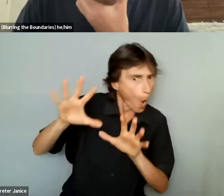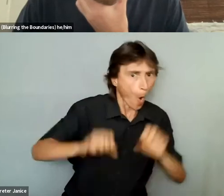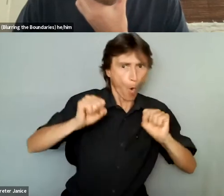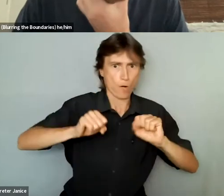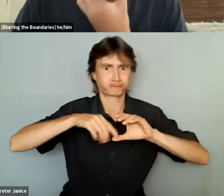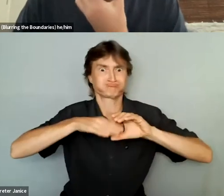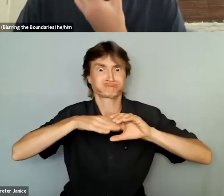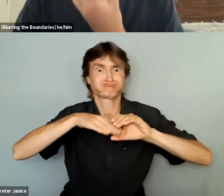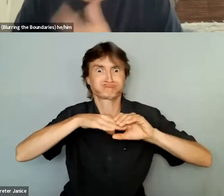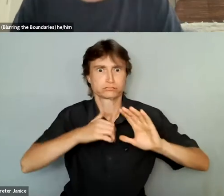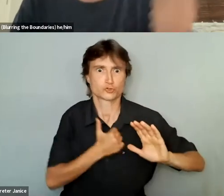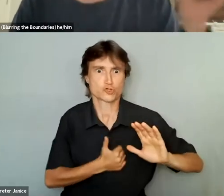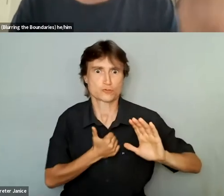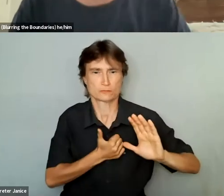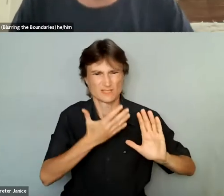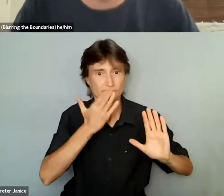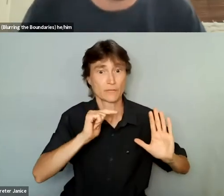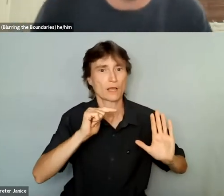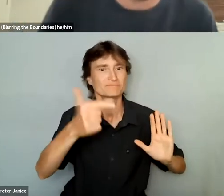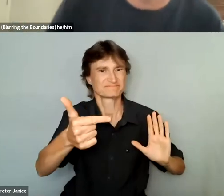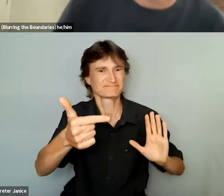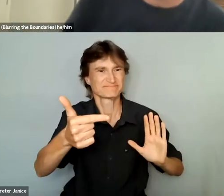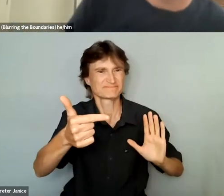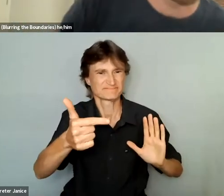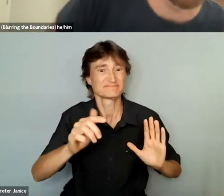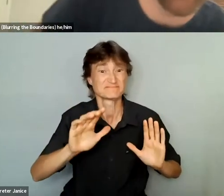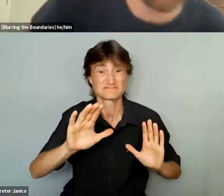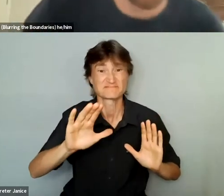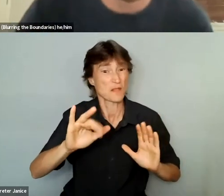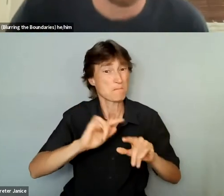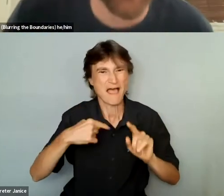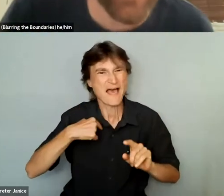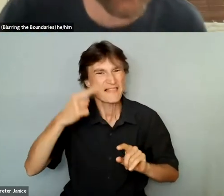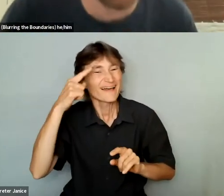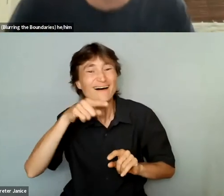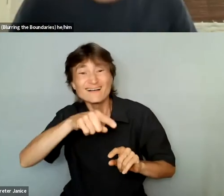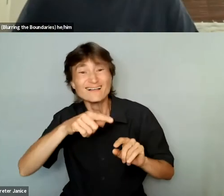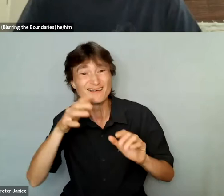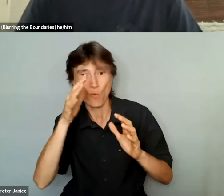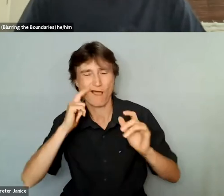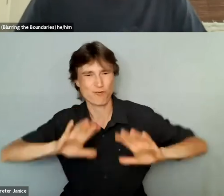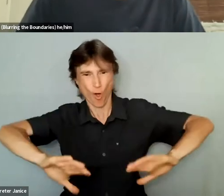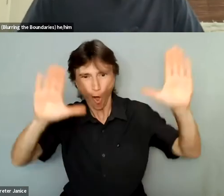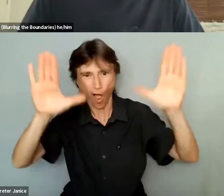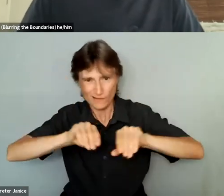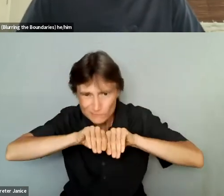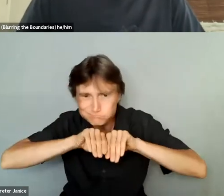okay. Okay, great. There's going to be a great blog post coming out of those notes at some point, I'm sure. But